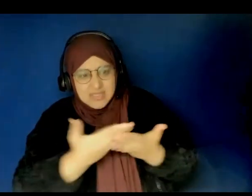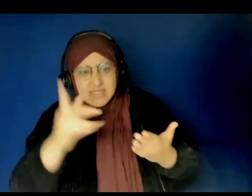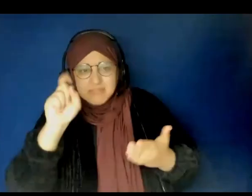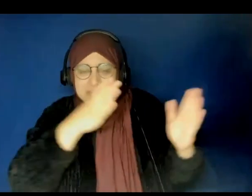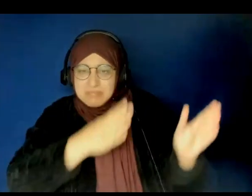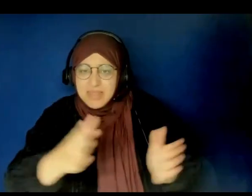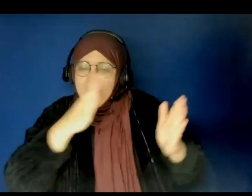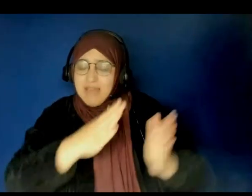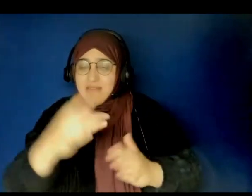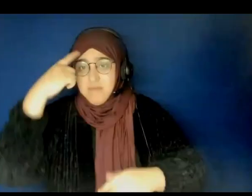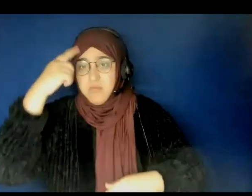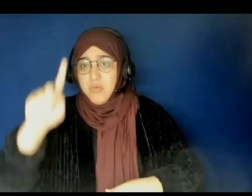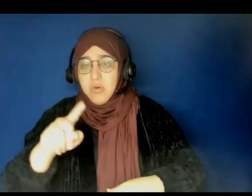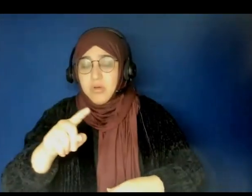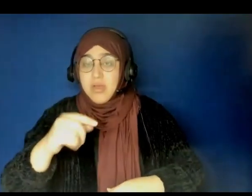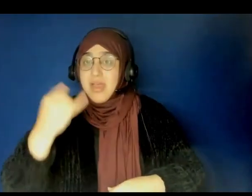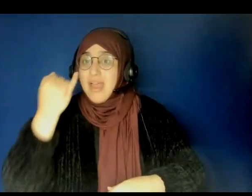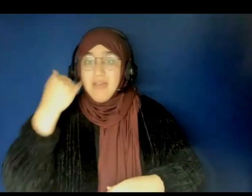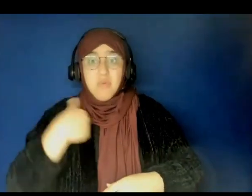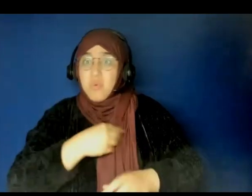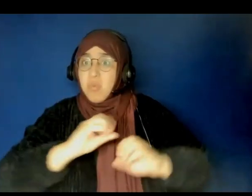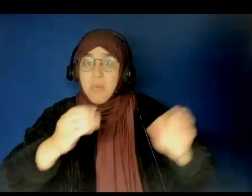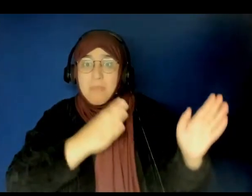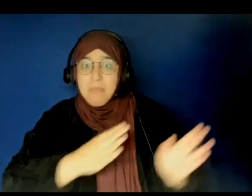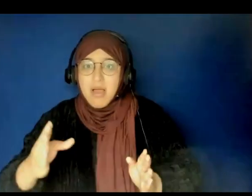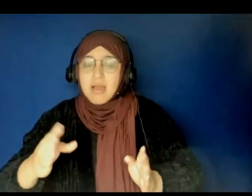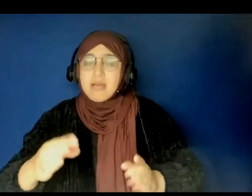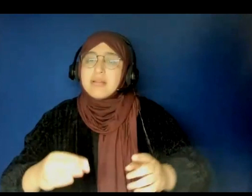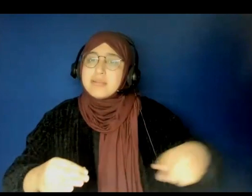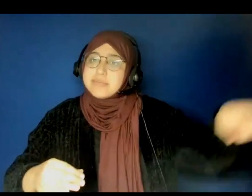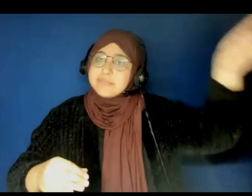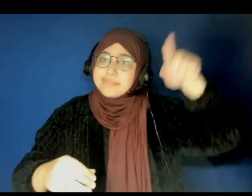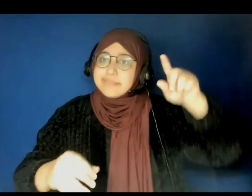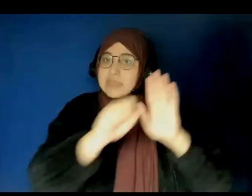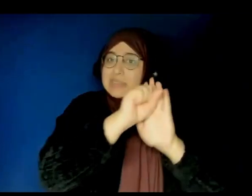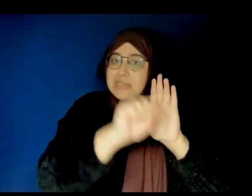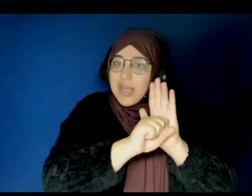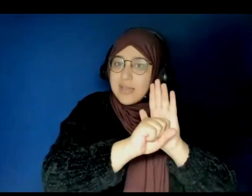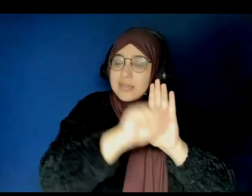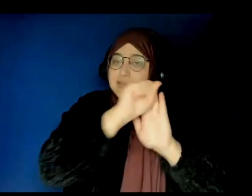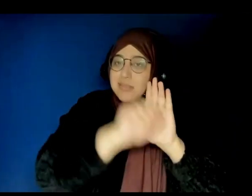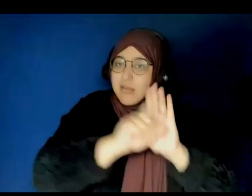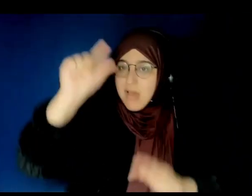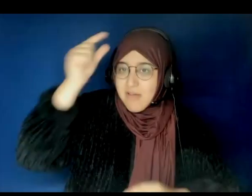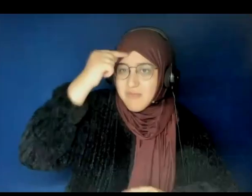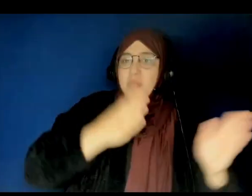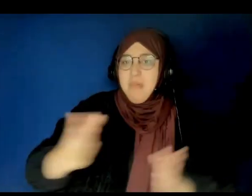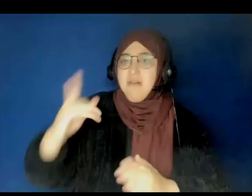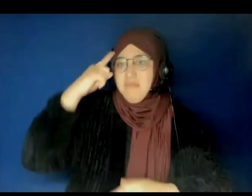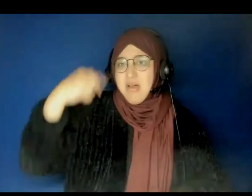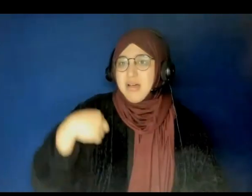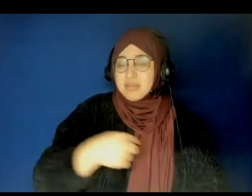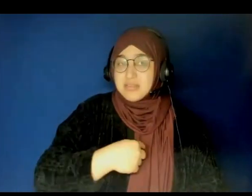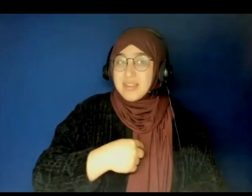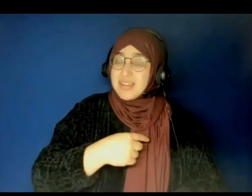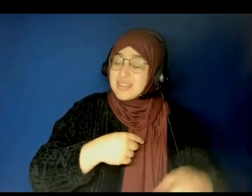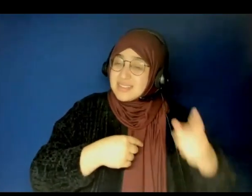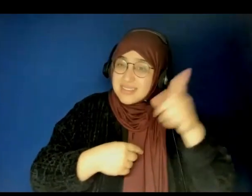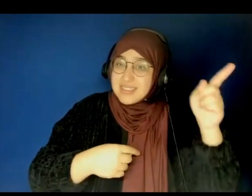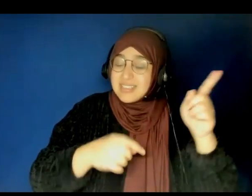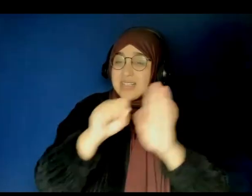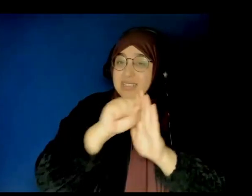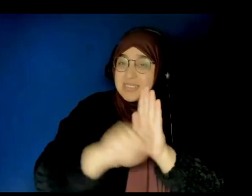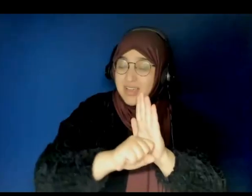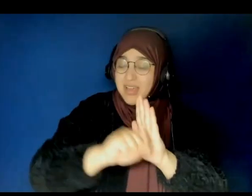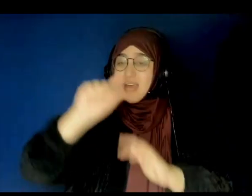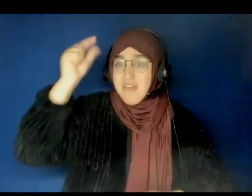state will make plans for us. And many times the state governments will make plans that are not